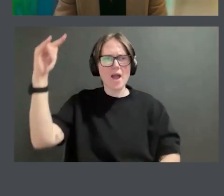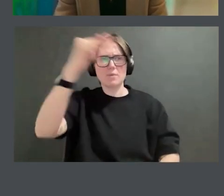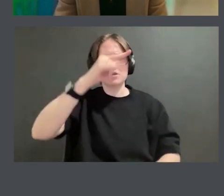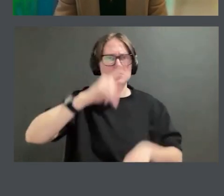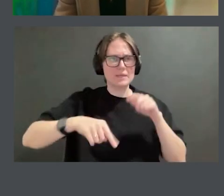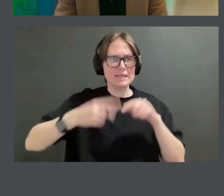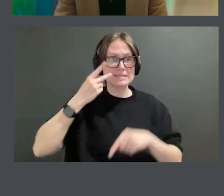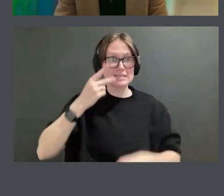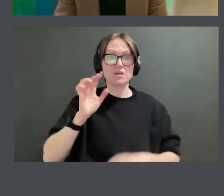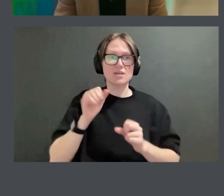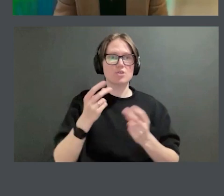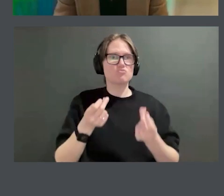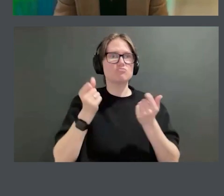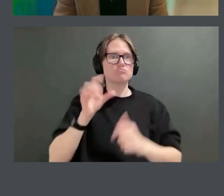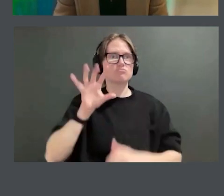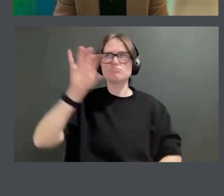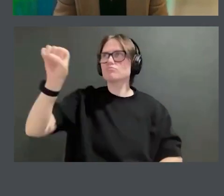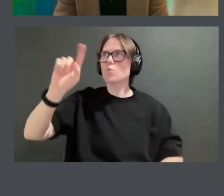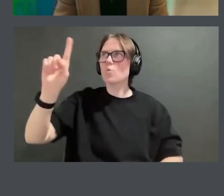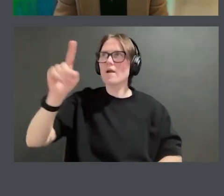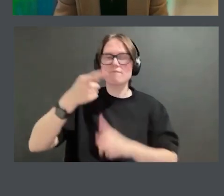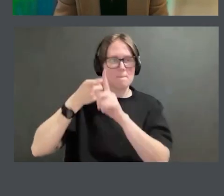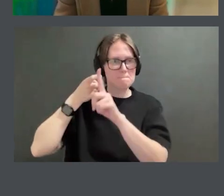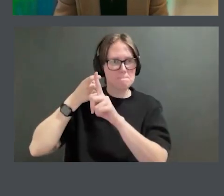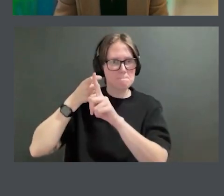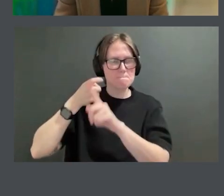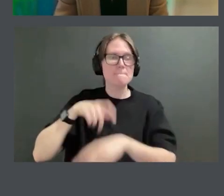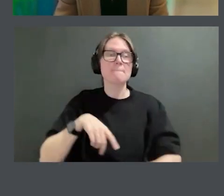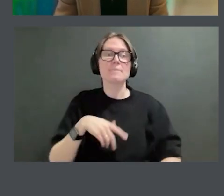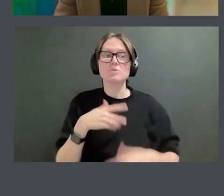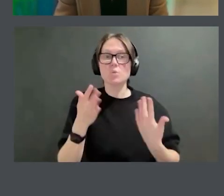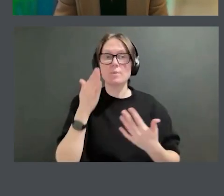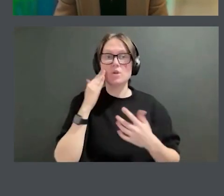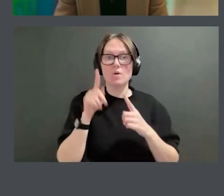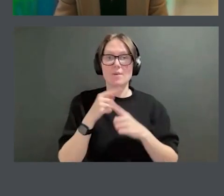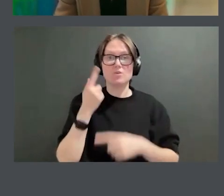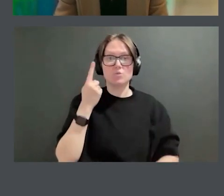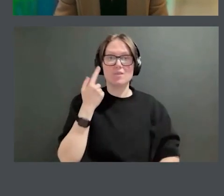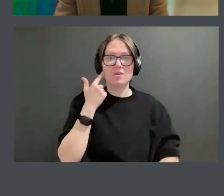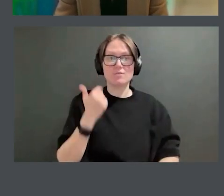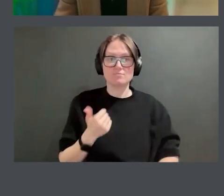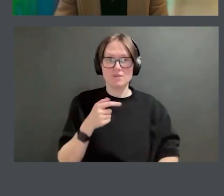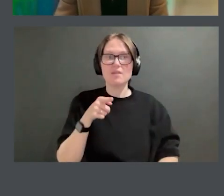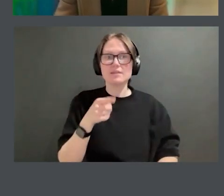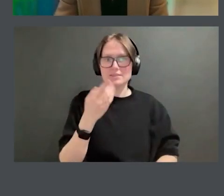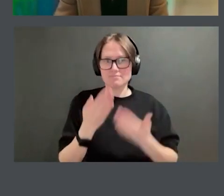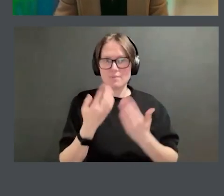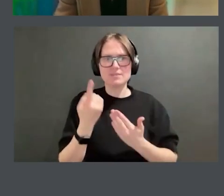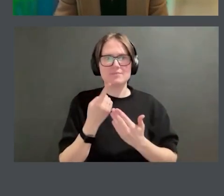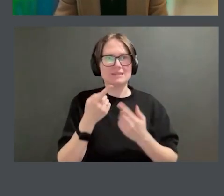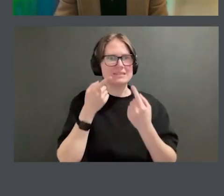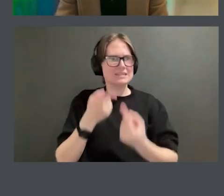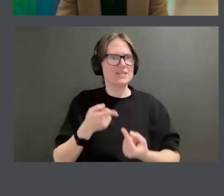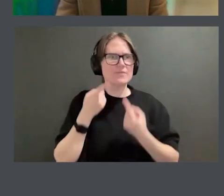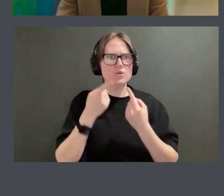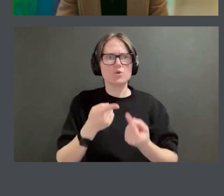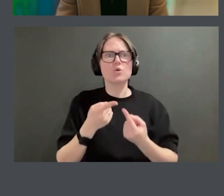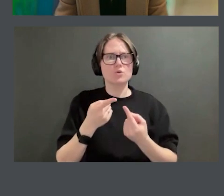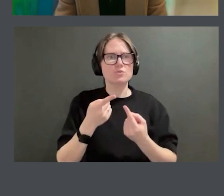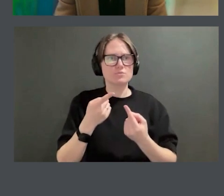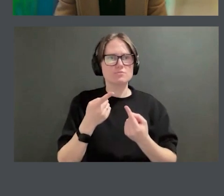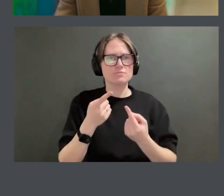away where the sound is coming from? And so from what we know about unilateral hearing loss, this may be something that is difficult for kids